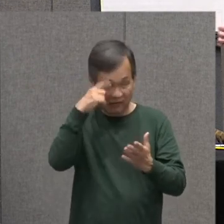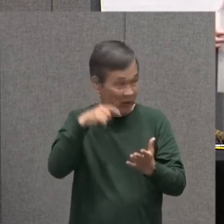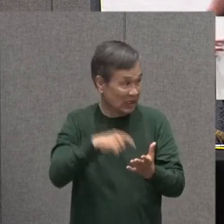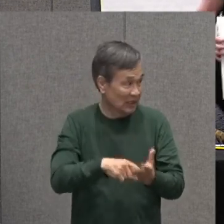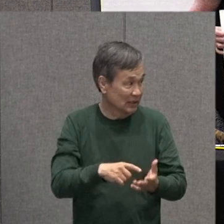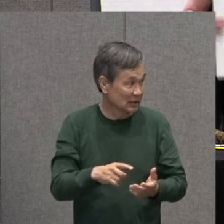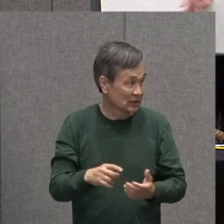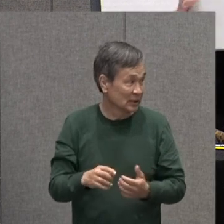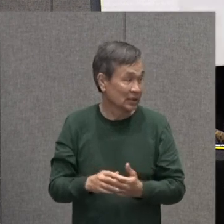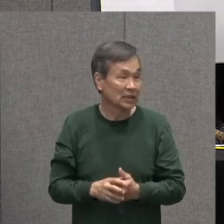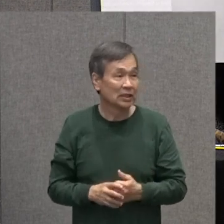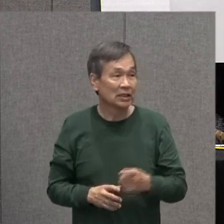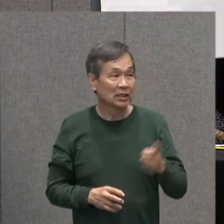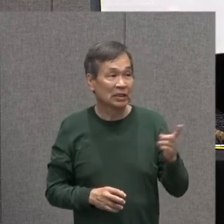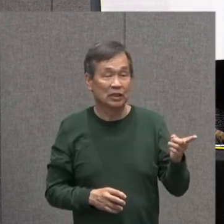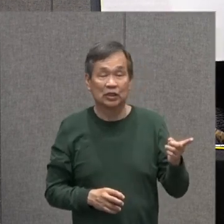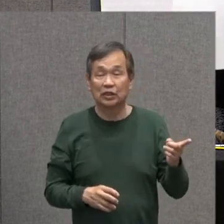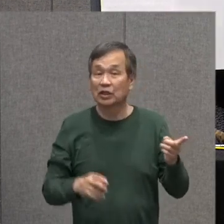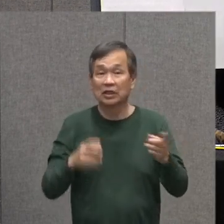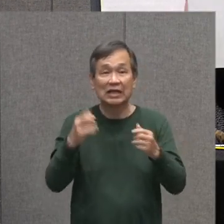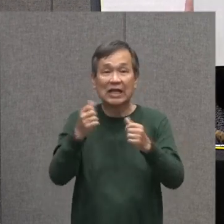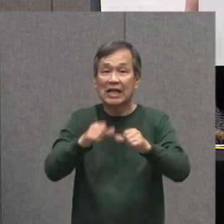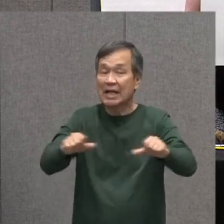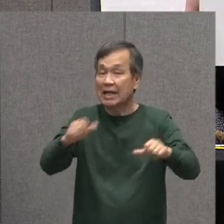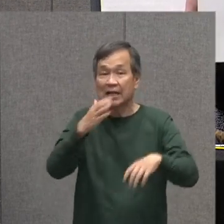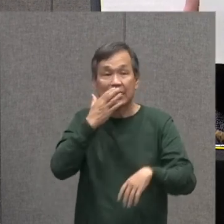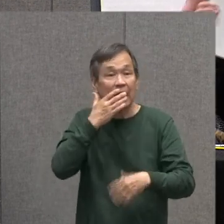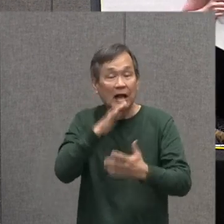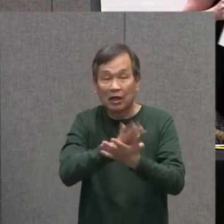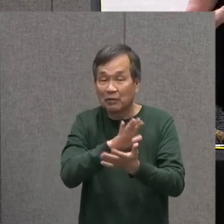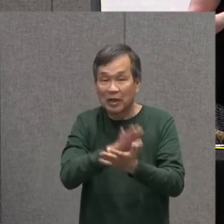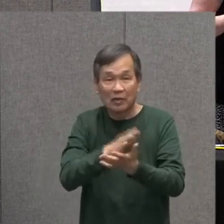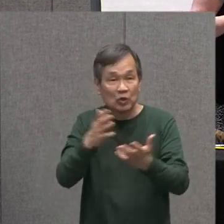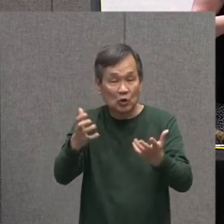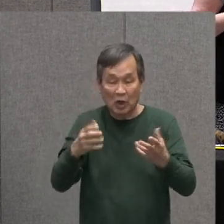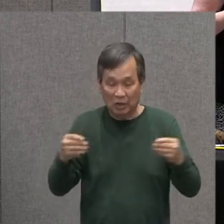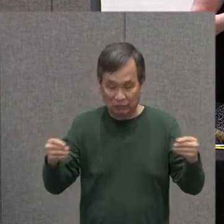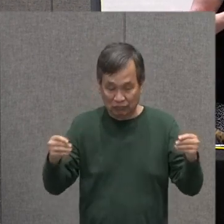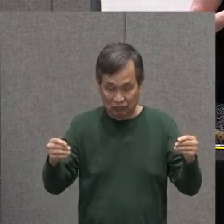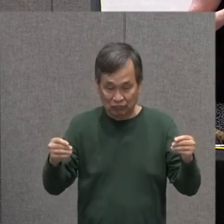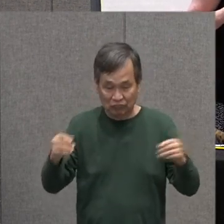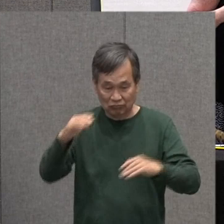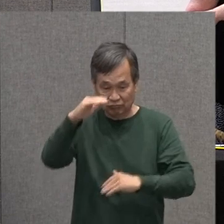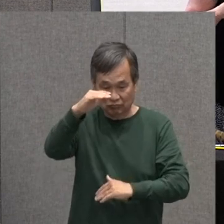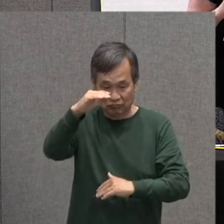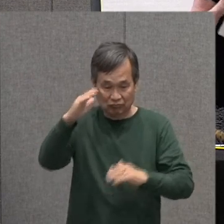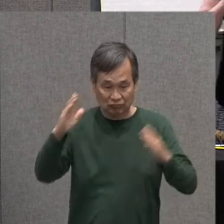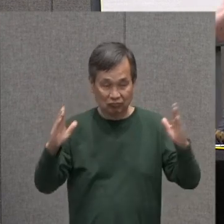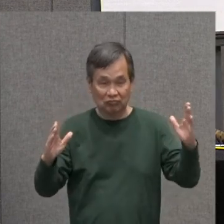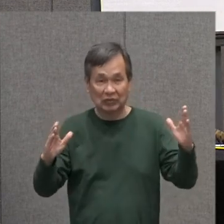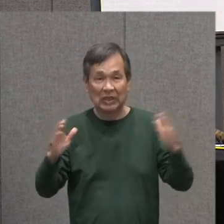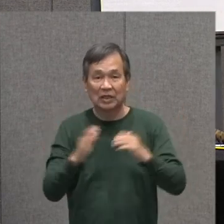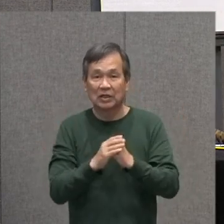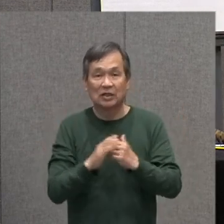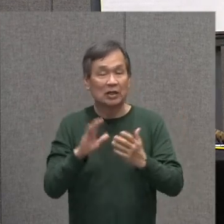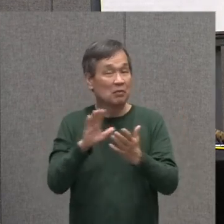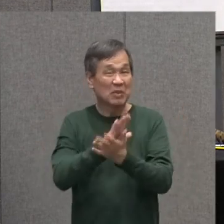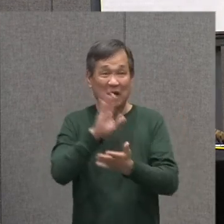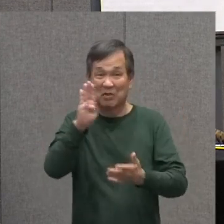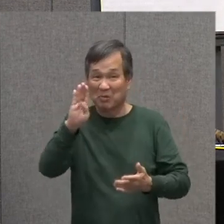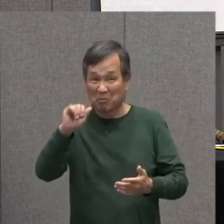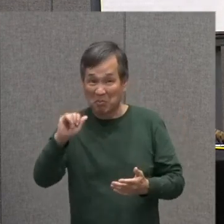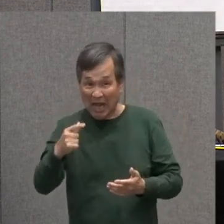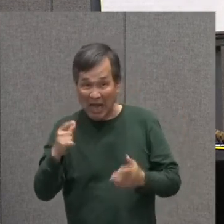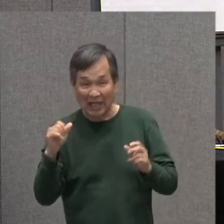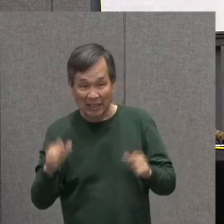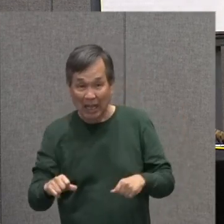is you can use a piece of construction paper, any color that you would like. You could also use the paper bag if you have a small